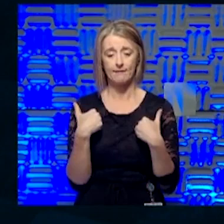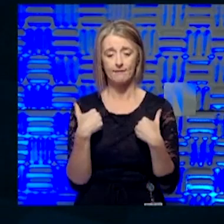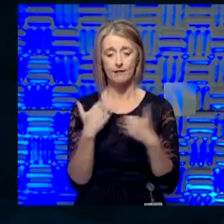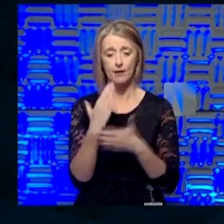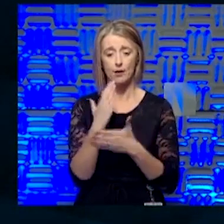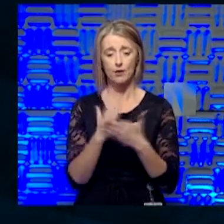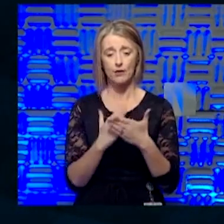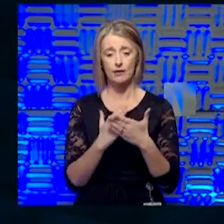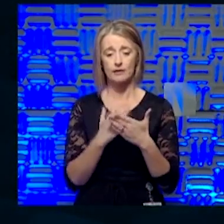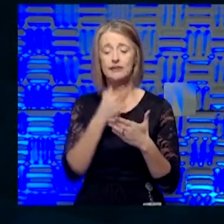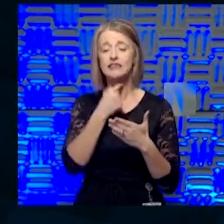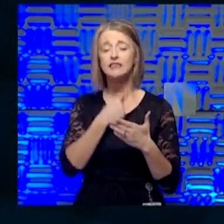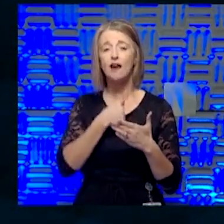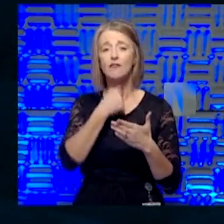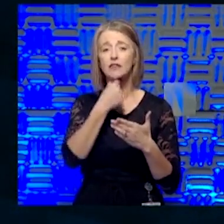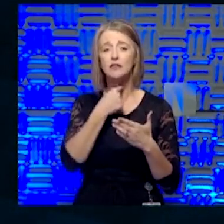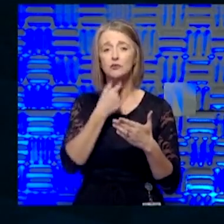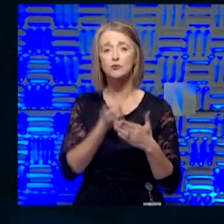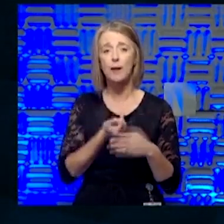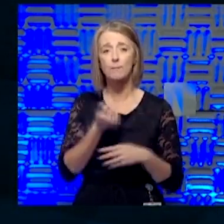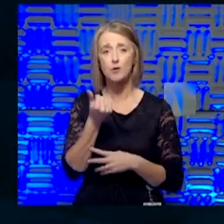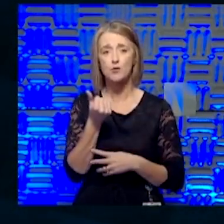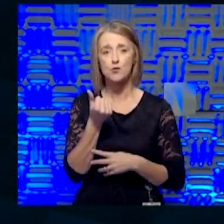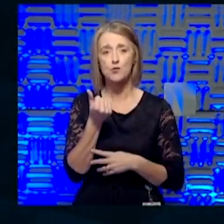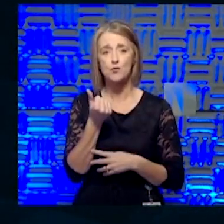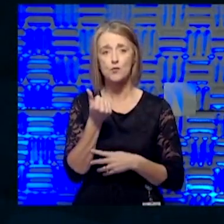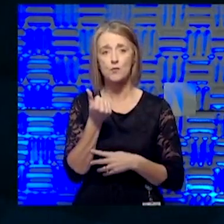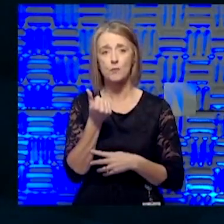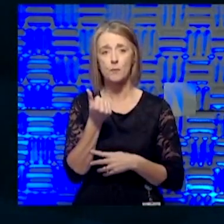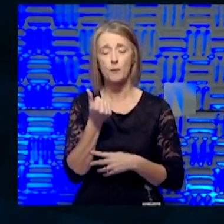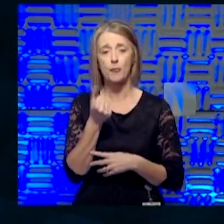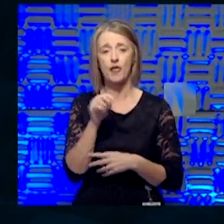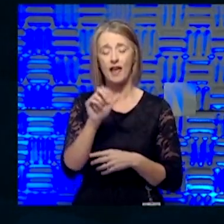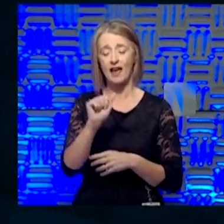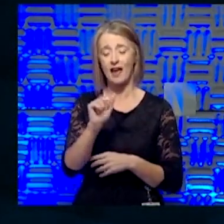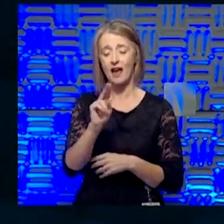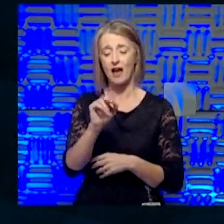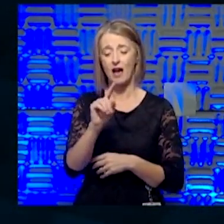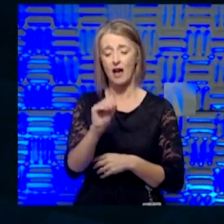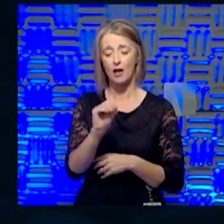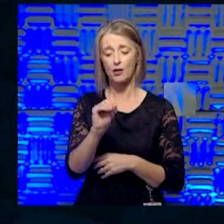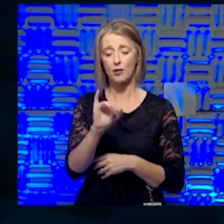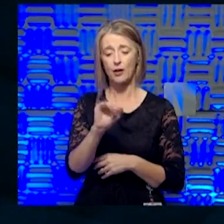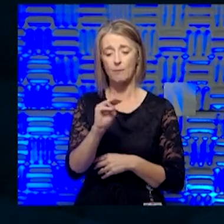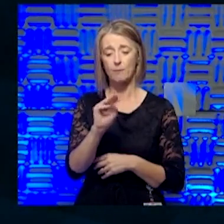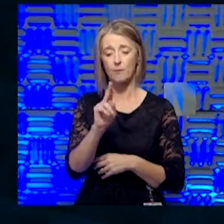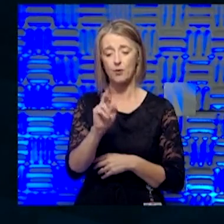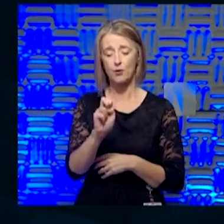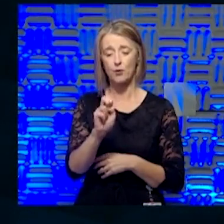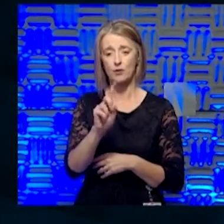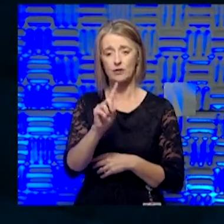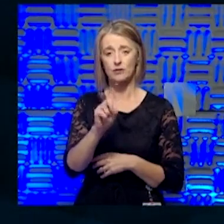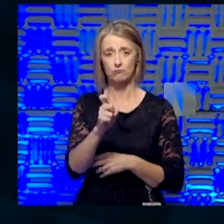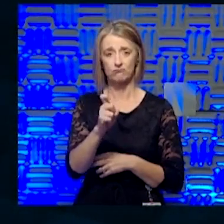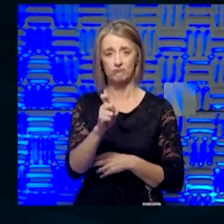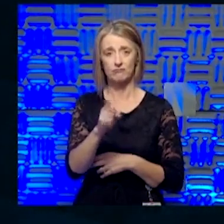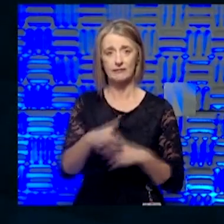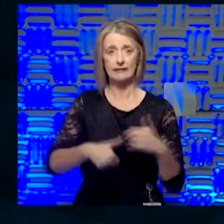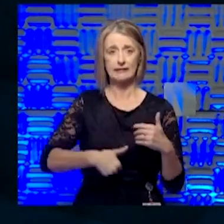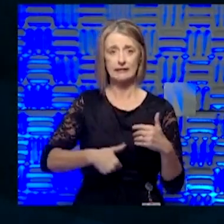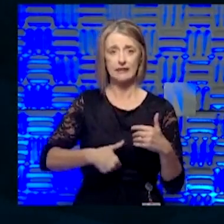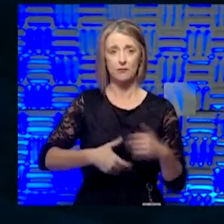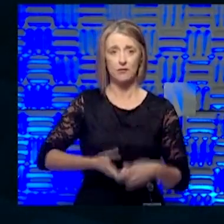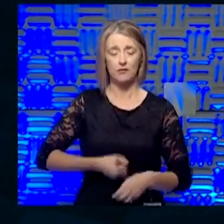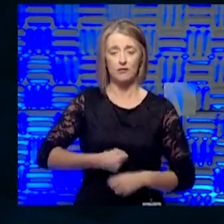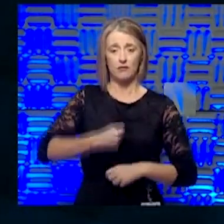of his esophagus removed because he had an autoimmune disorder, and his stomach was pulled up